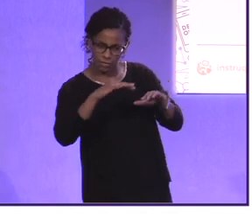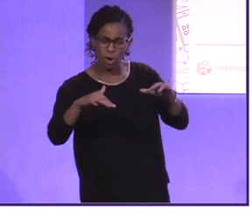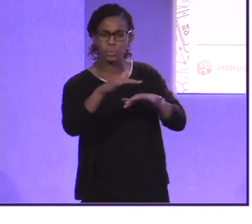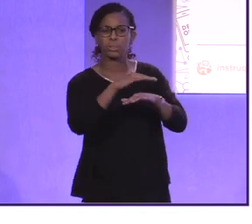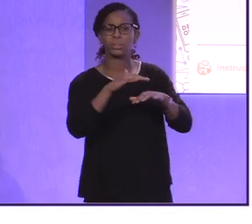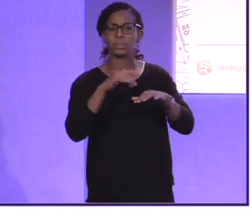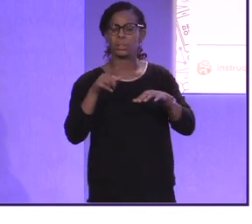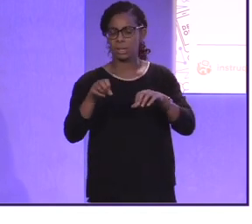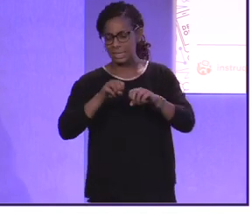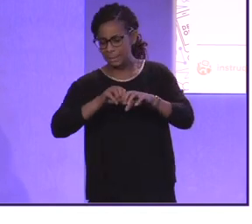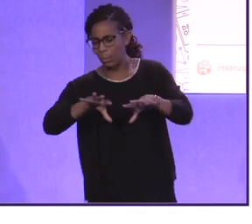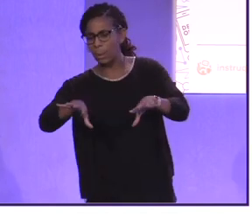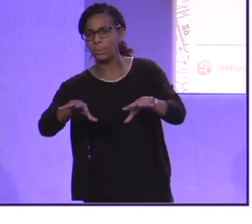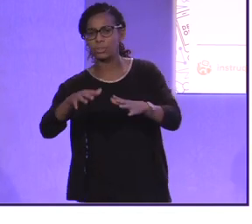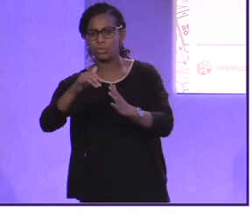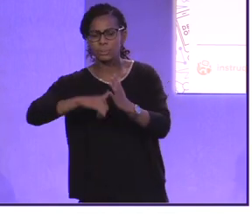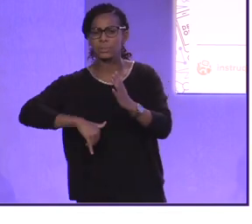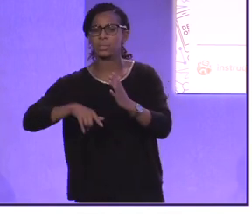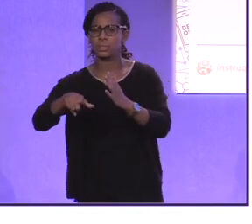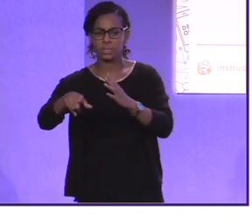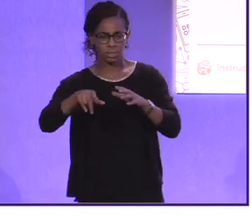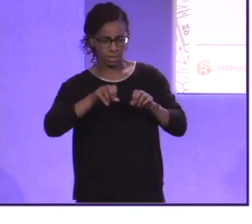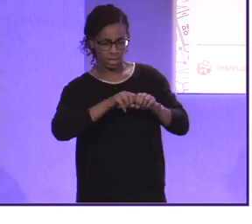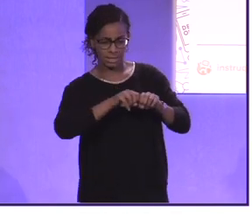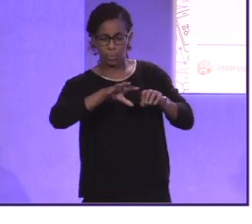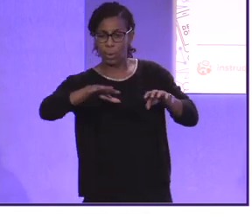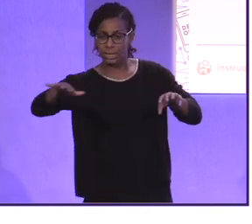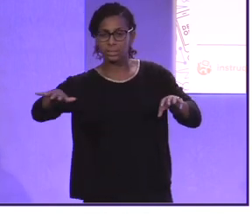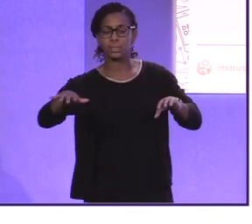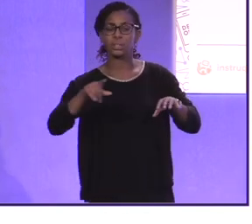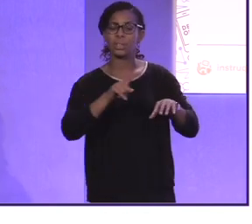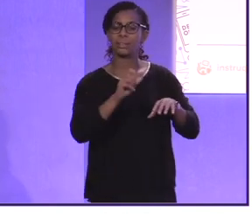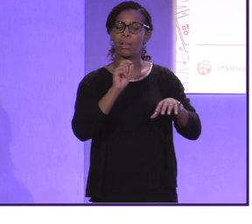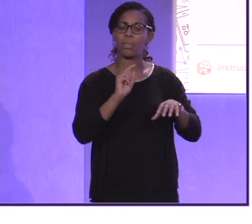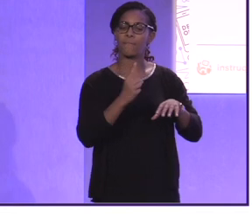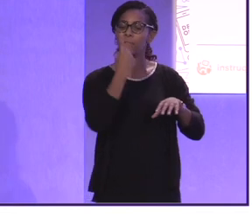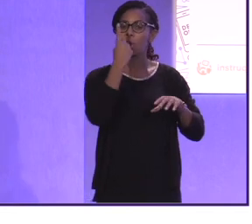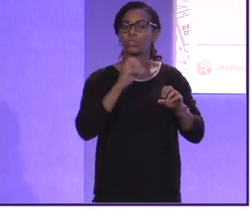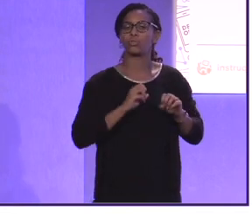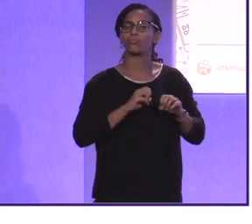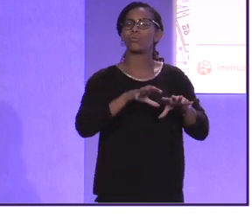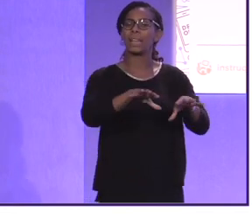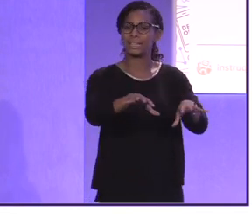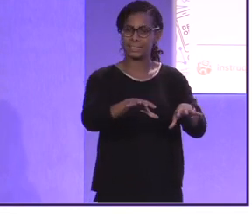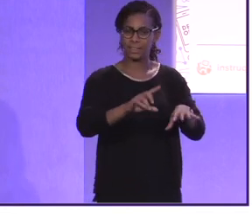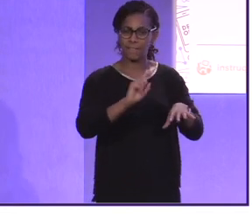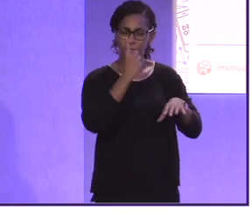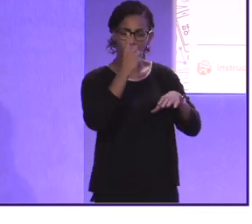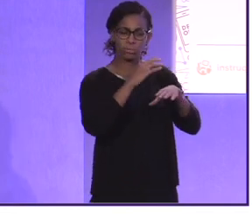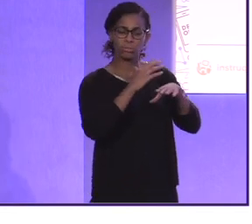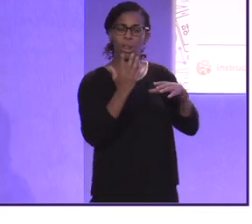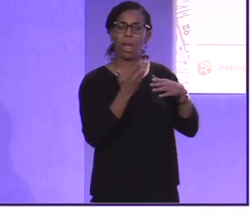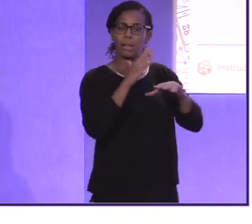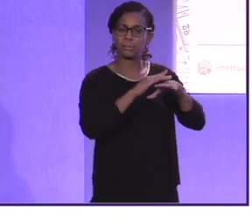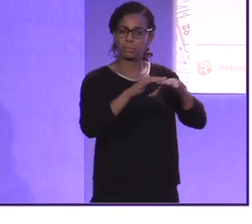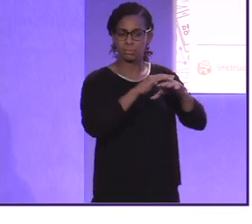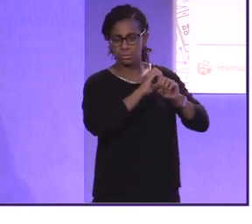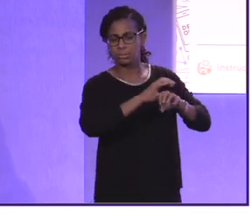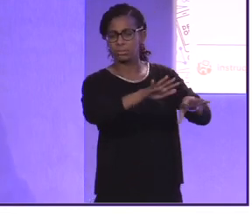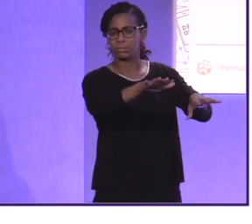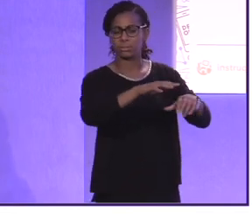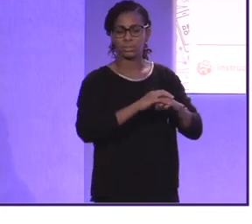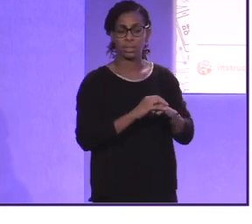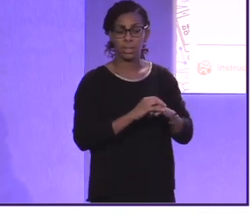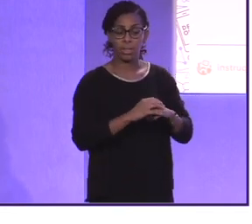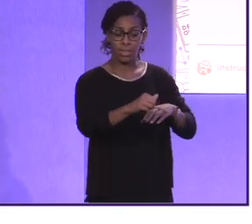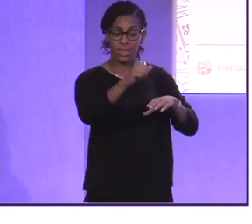deployment scripts, manual deployment scripts to deploy across those environments, and that would be our first release, our first slice. Then the next step after that could be to